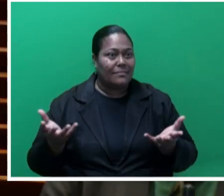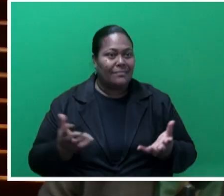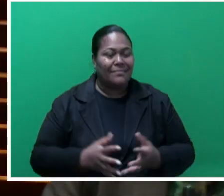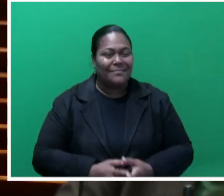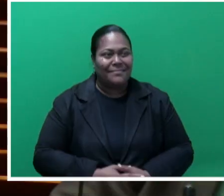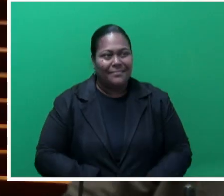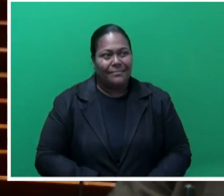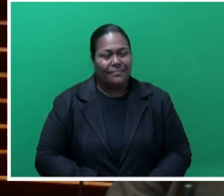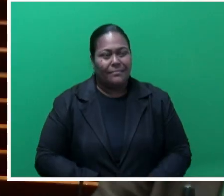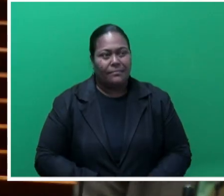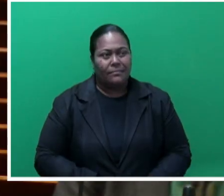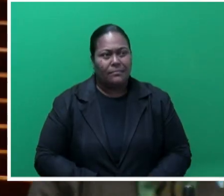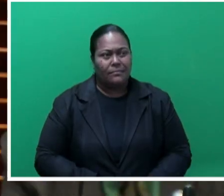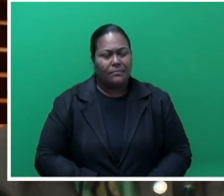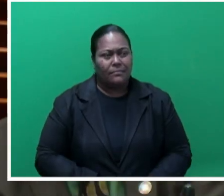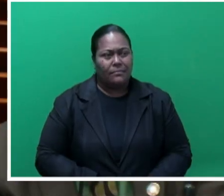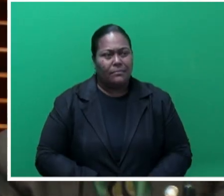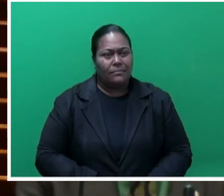But